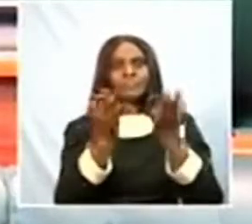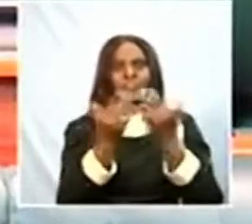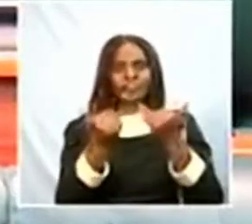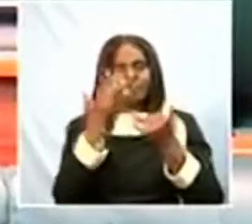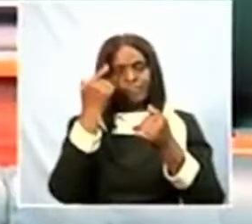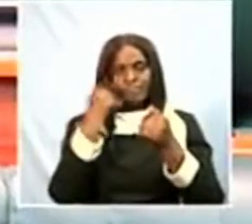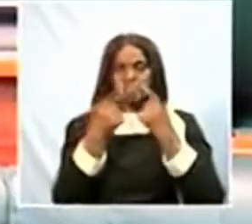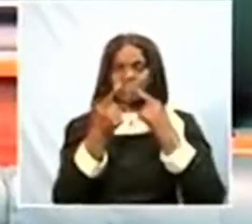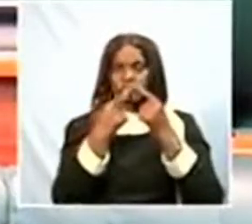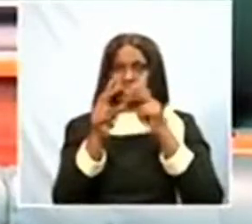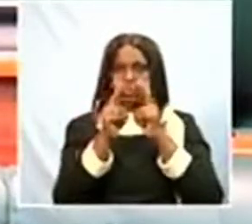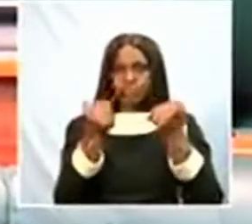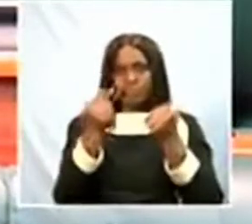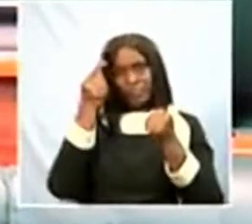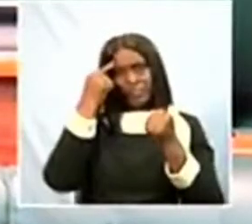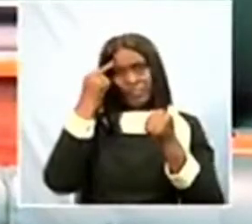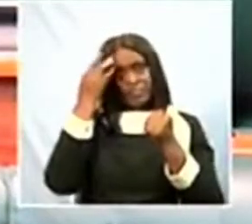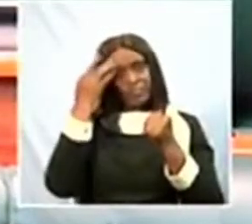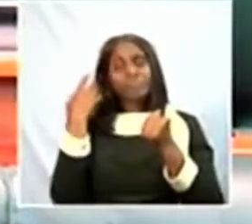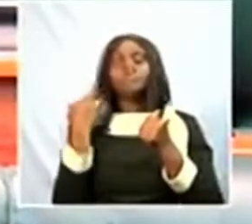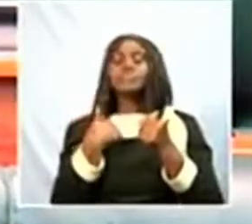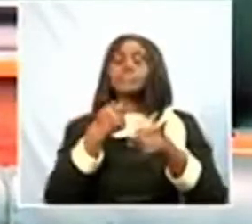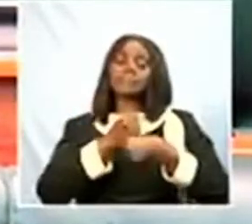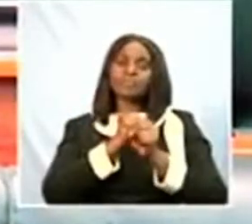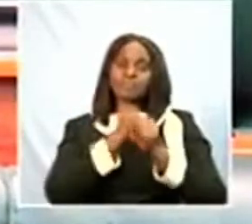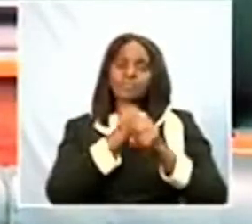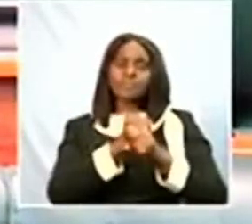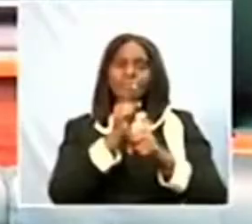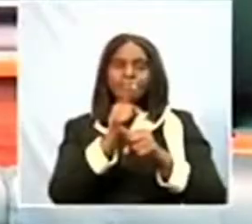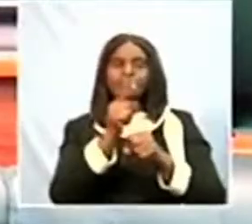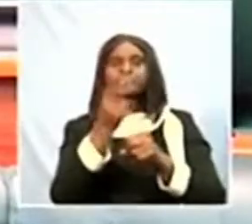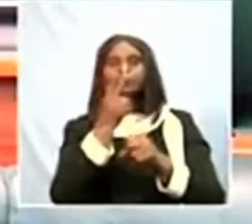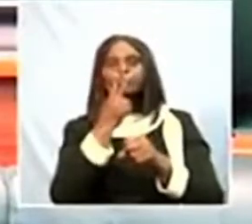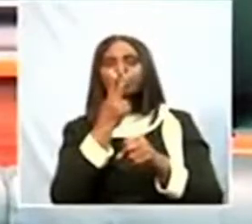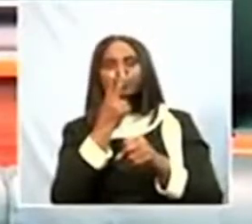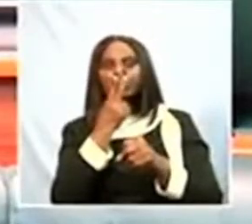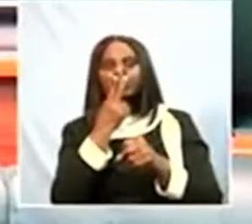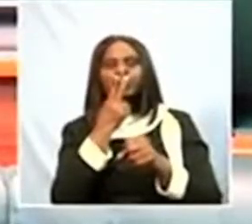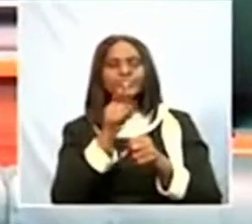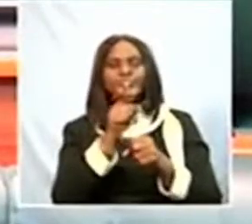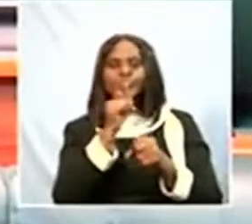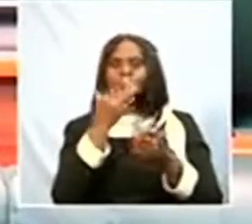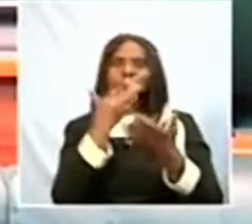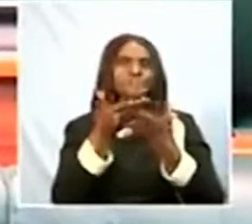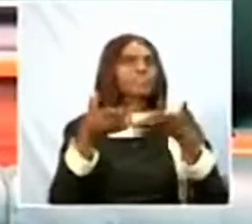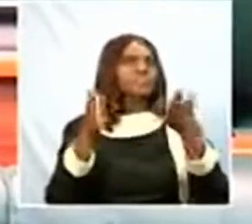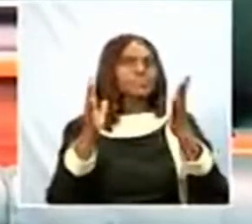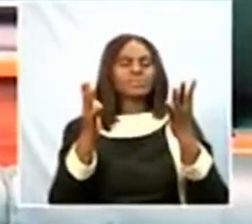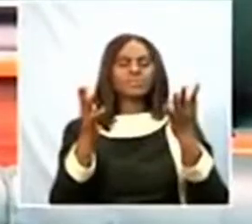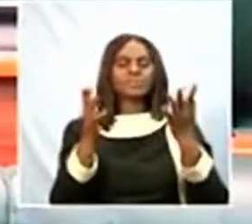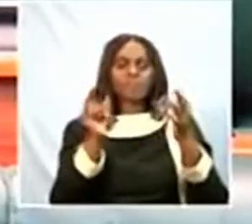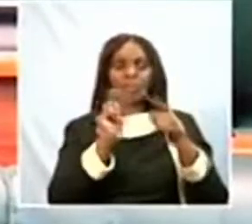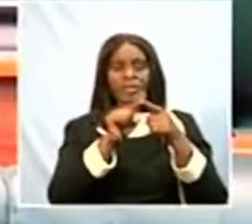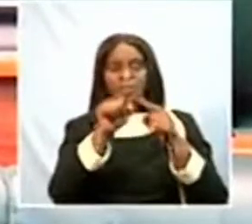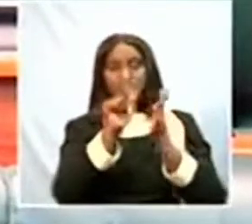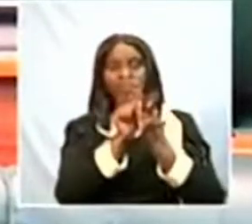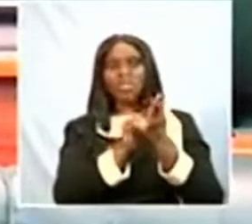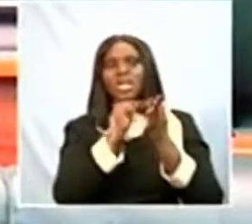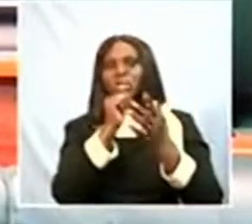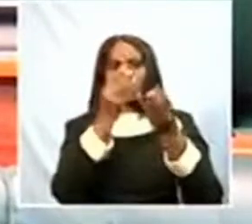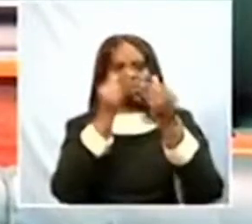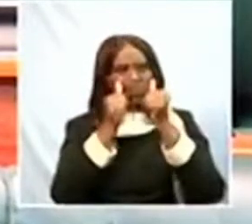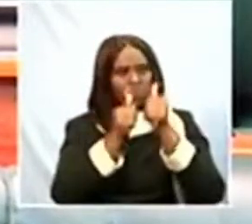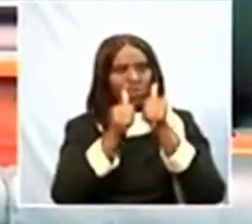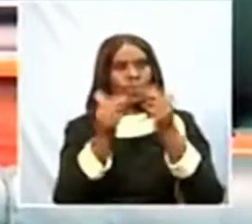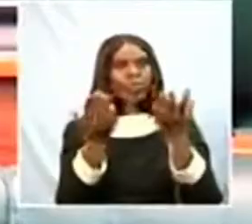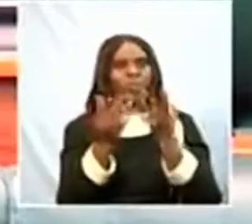say so, Madam Speaker? The government has made a law which states that smoking in public is not allowed. But this law is not being